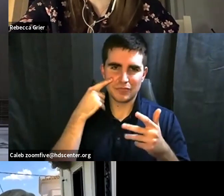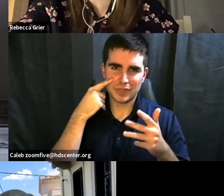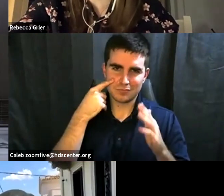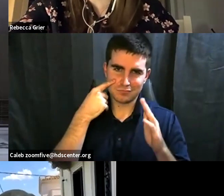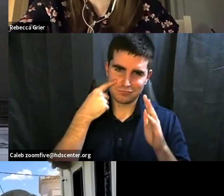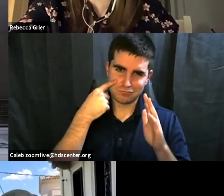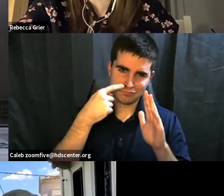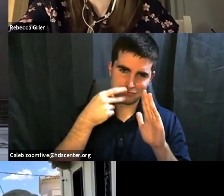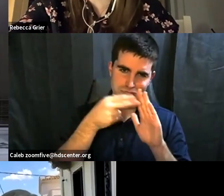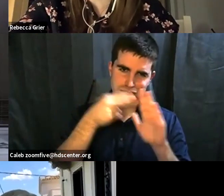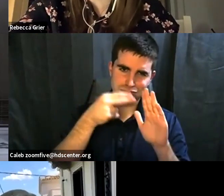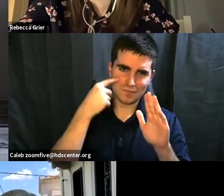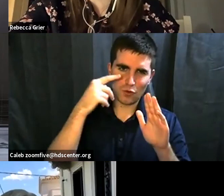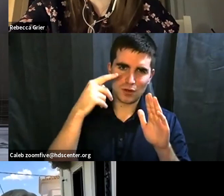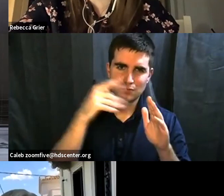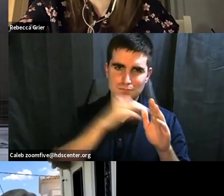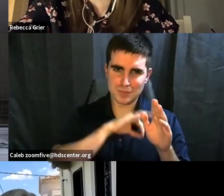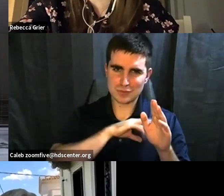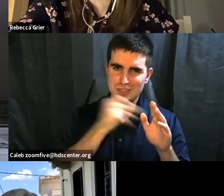Pennsylvania is collaboration